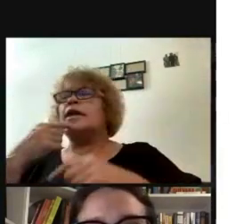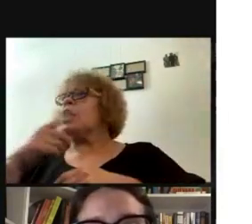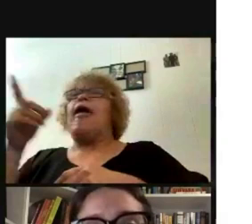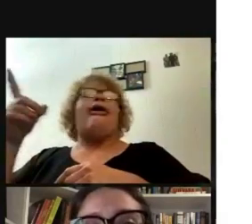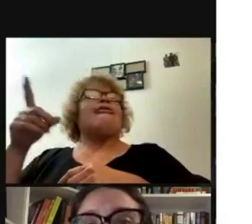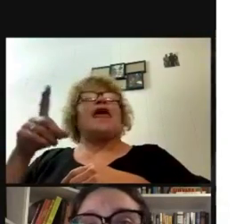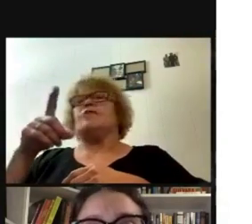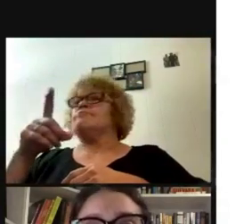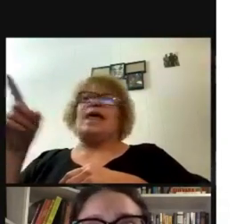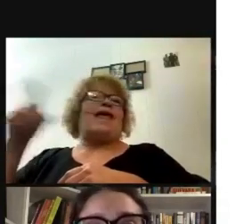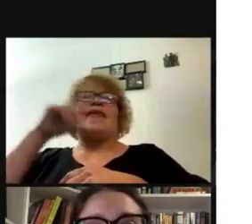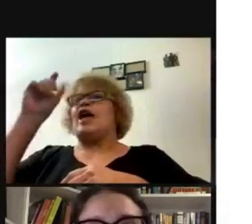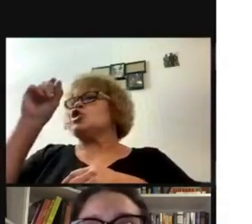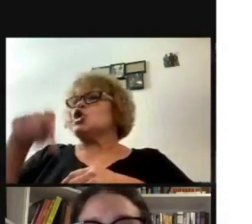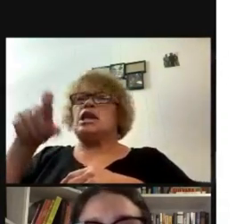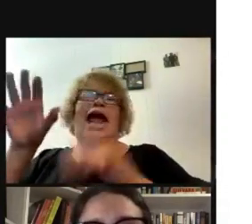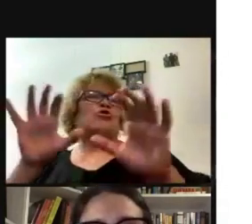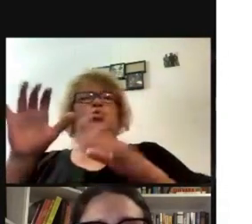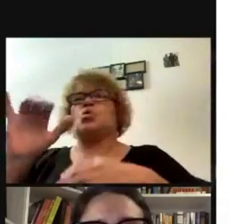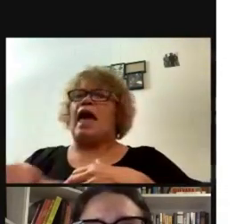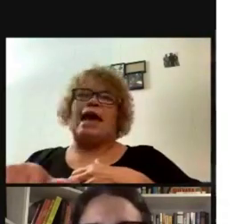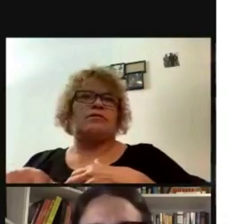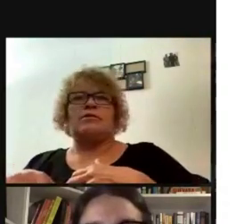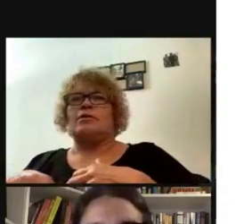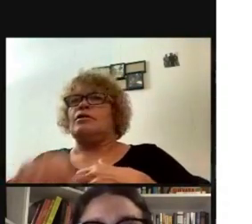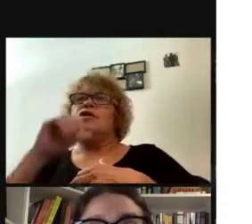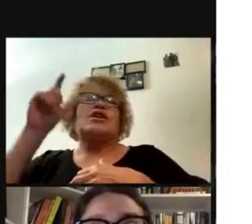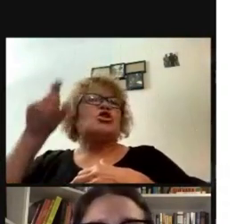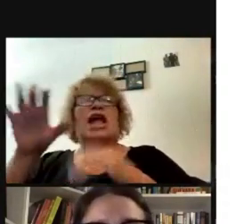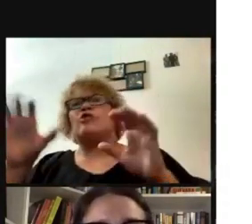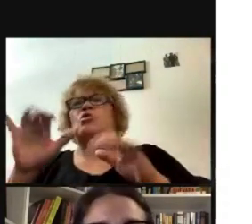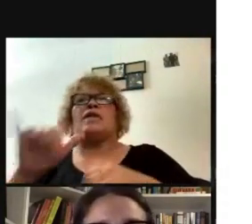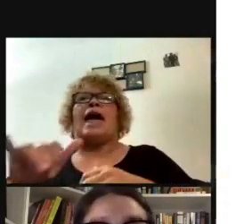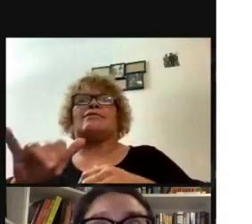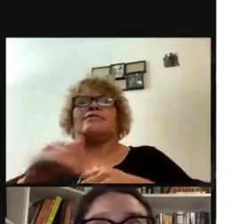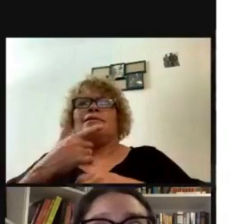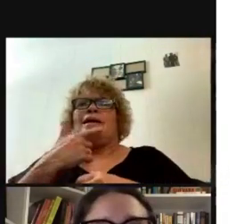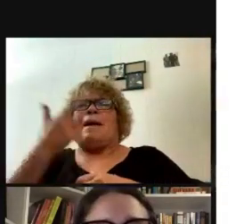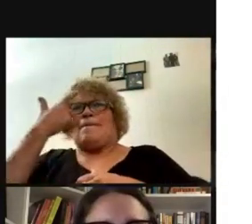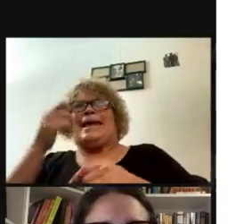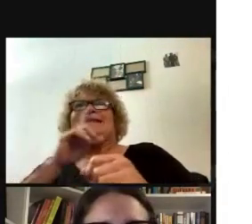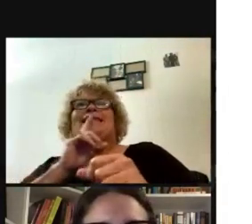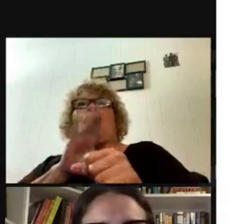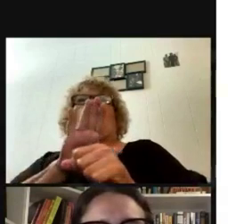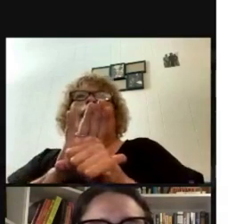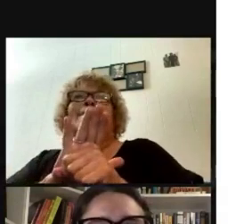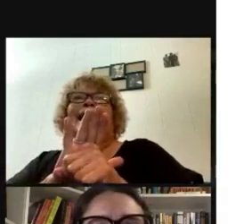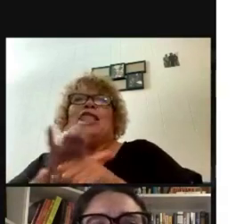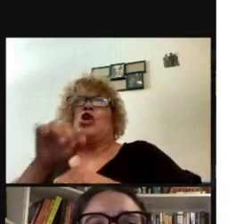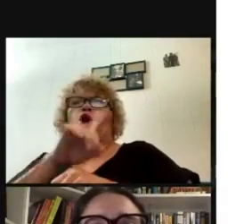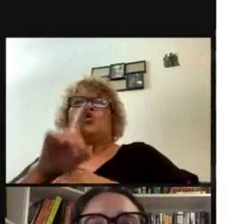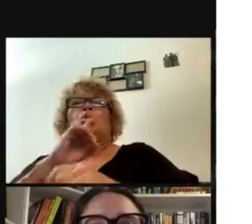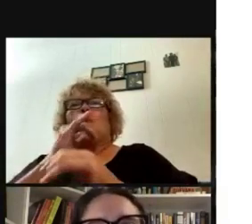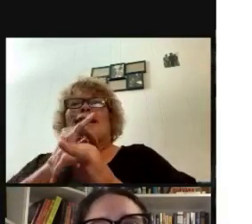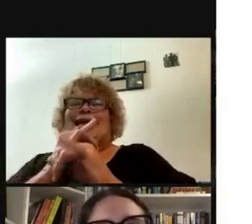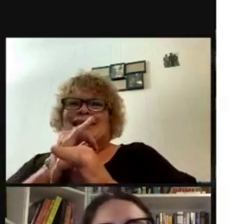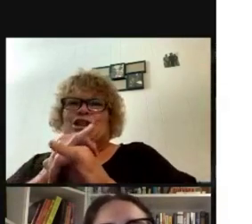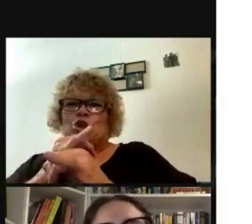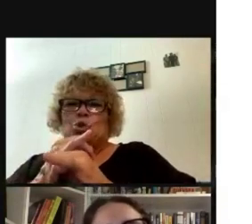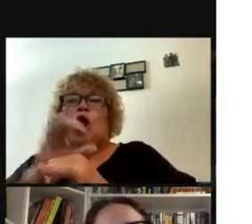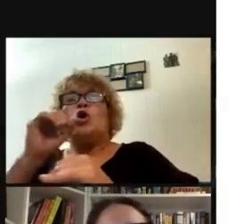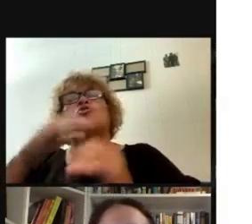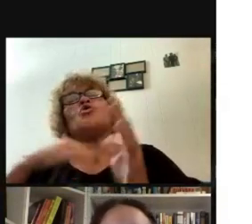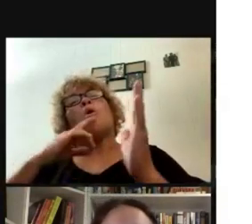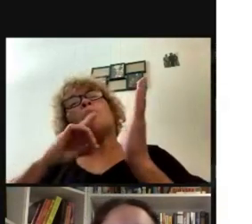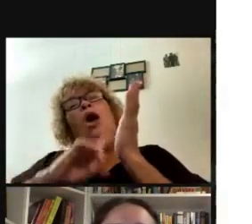that to people, that people shouldn't be forcibly sterilized just because they were committed to an institution. And so my research on